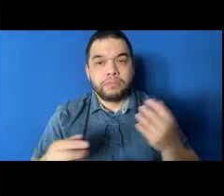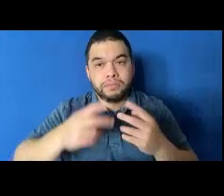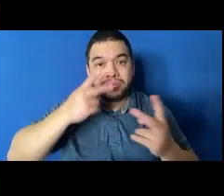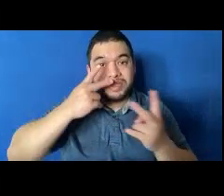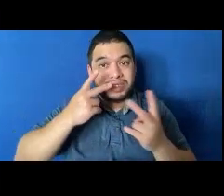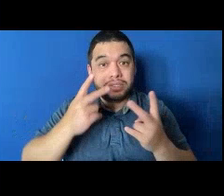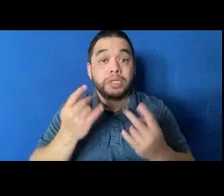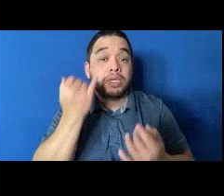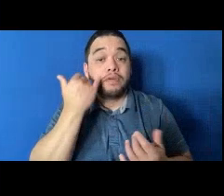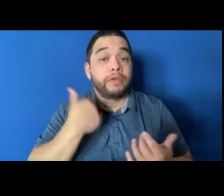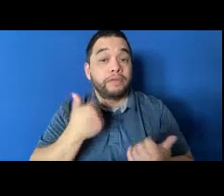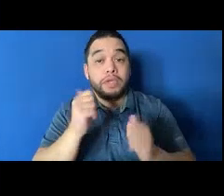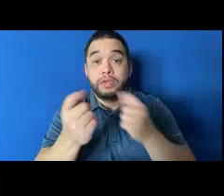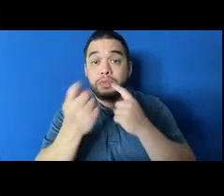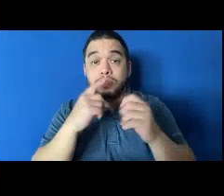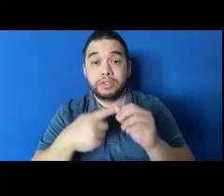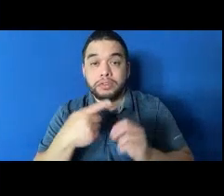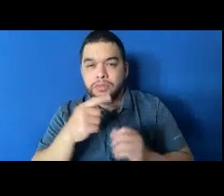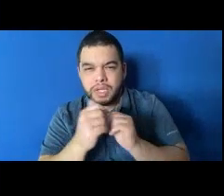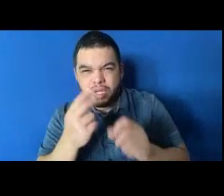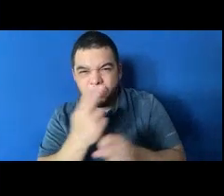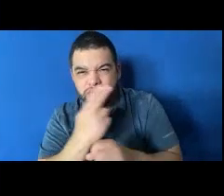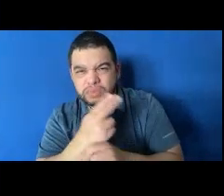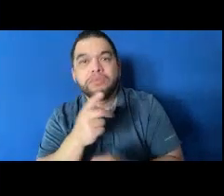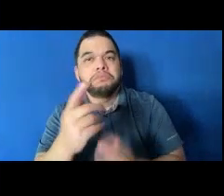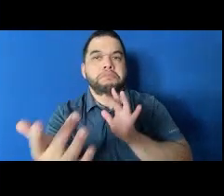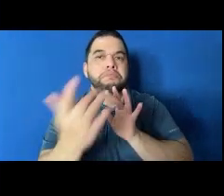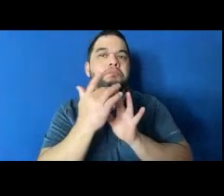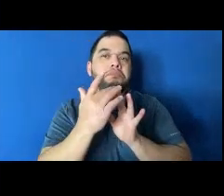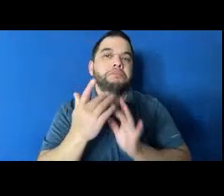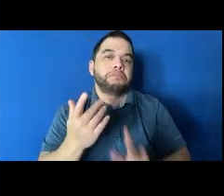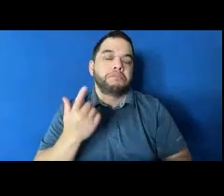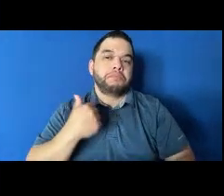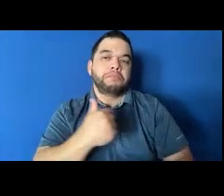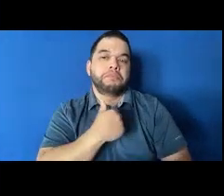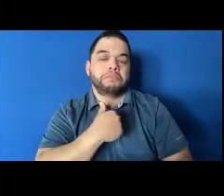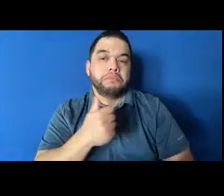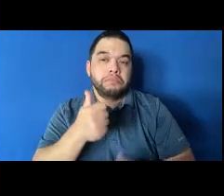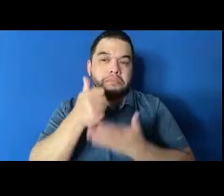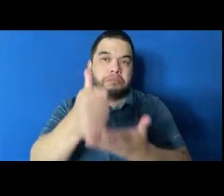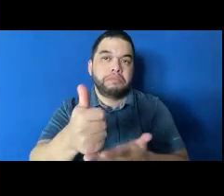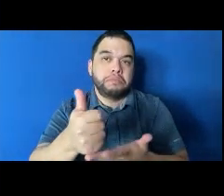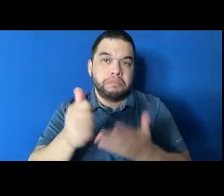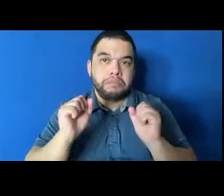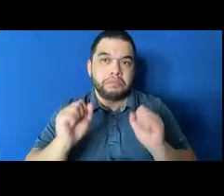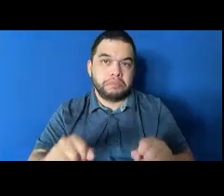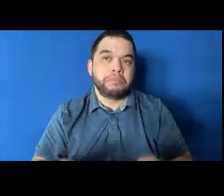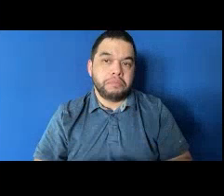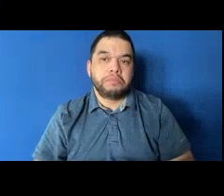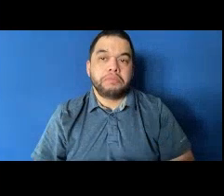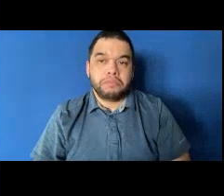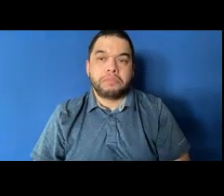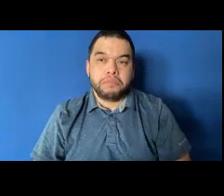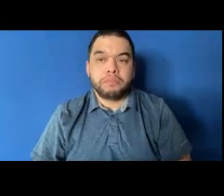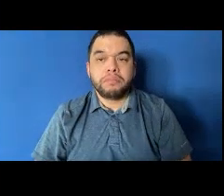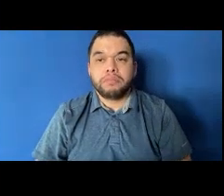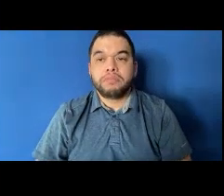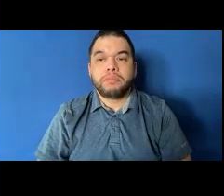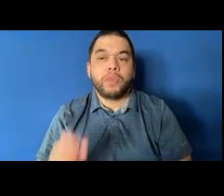observe. And do you have any questions on how to work with this, you